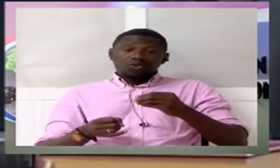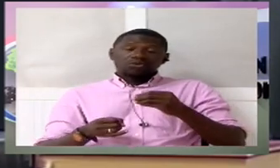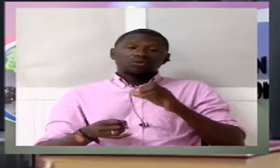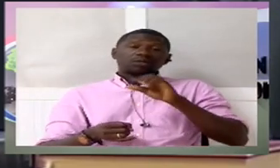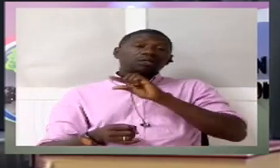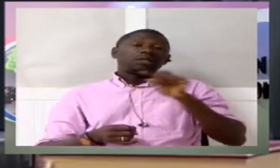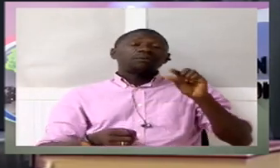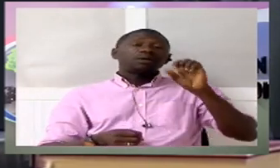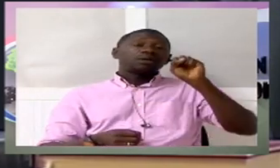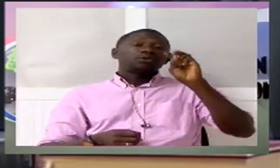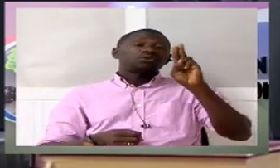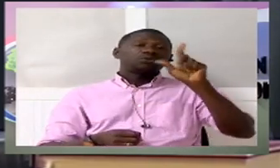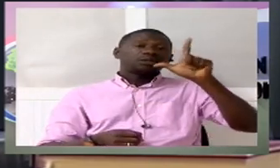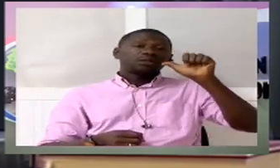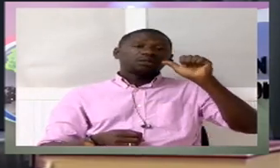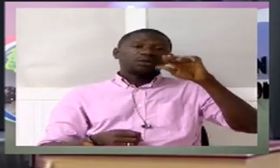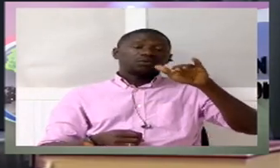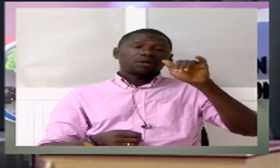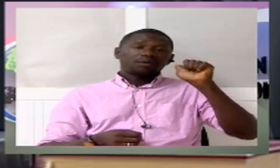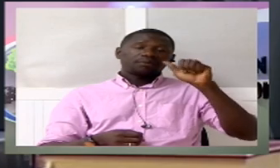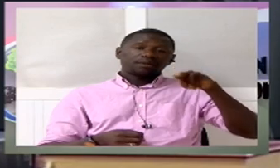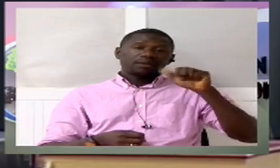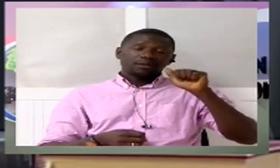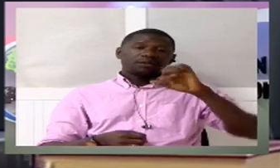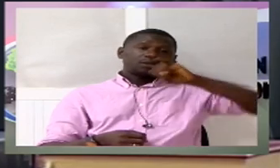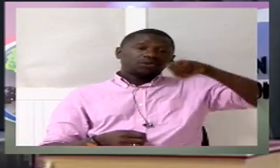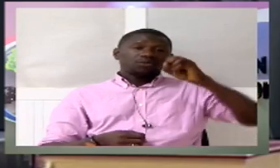my son Suleiman Job. What to my 9 years? At the time he was